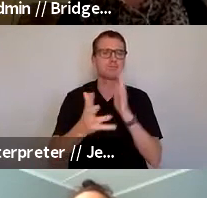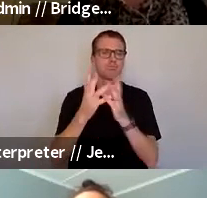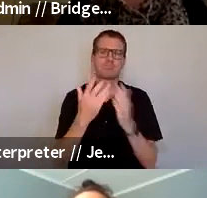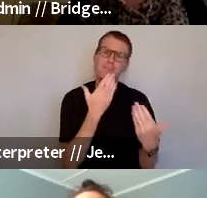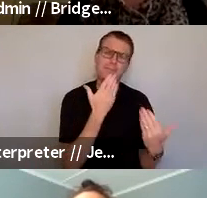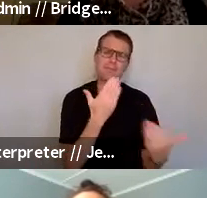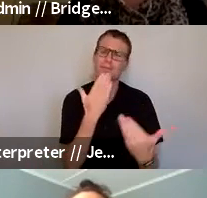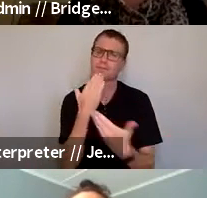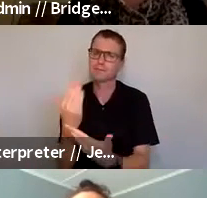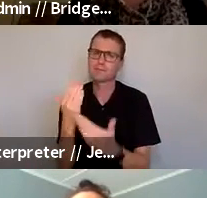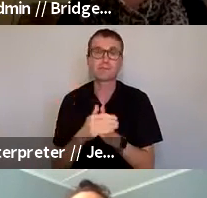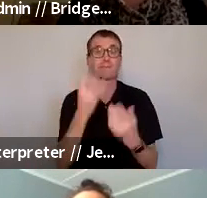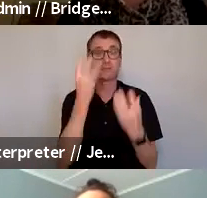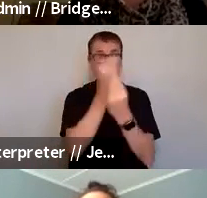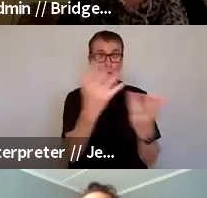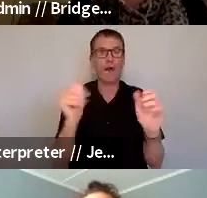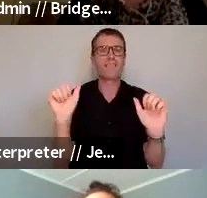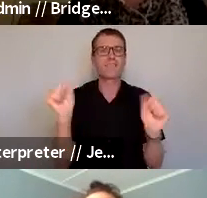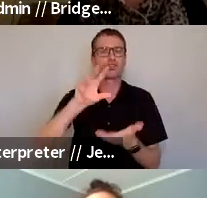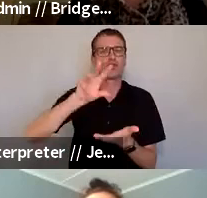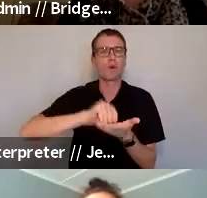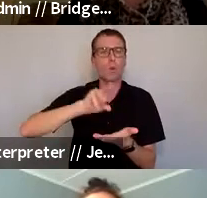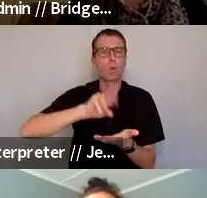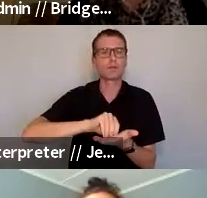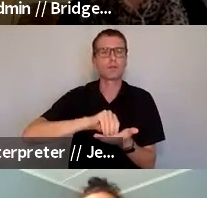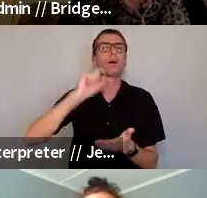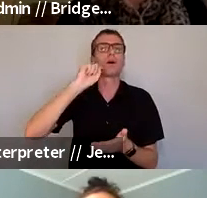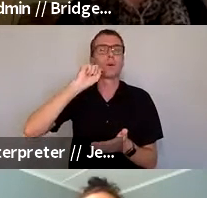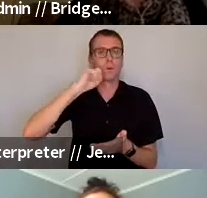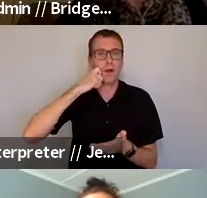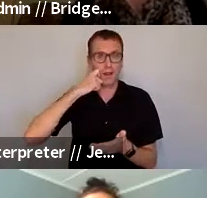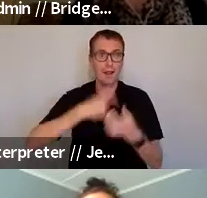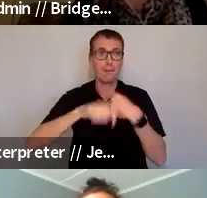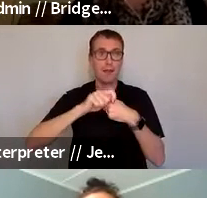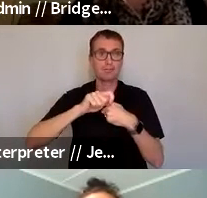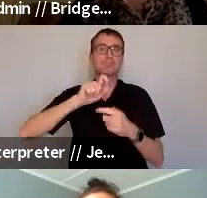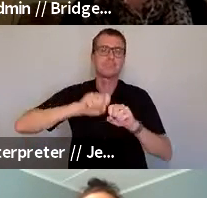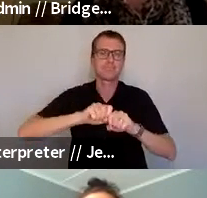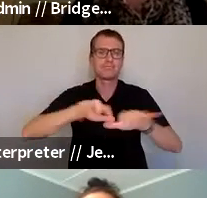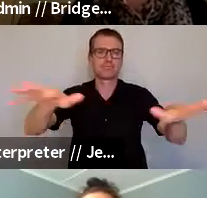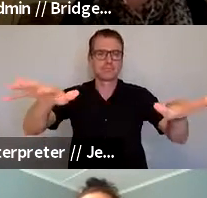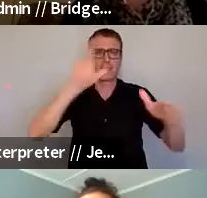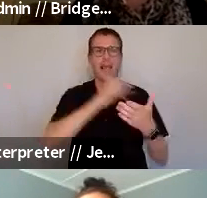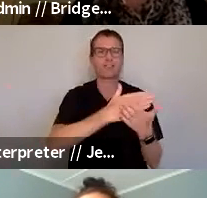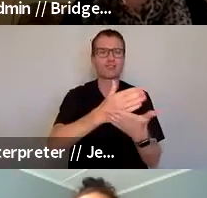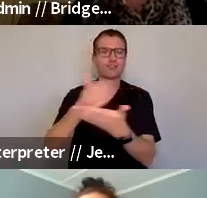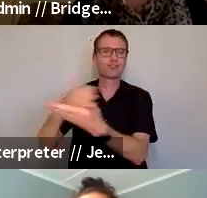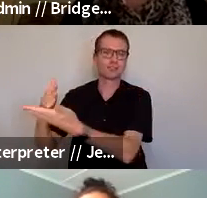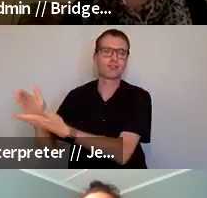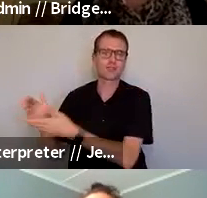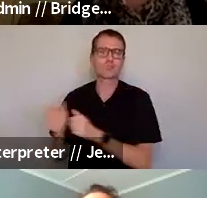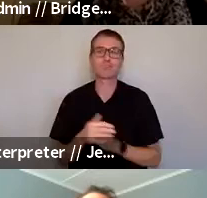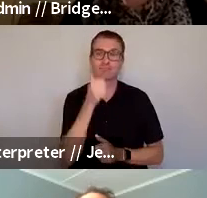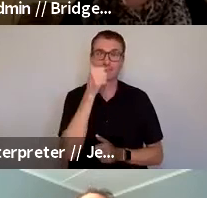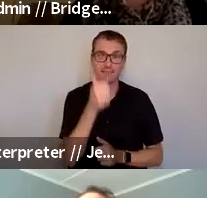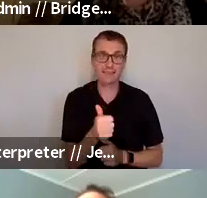it is being recorded and will be made available for sharing. And we would like to hear your ideas. Just message